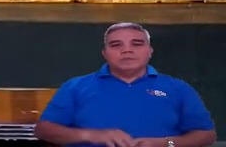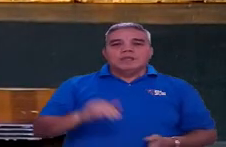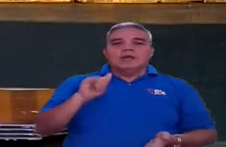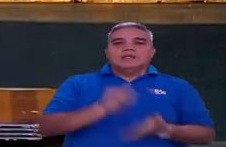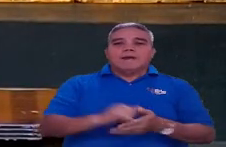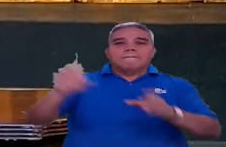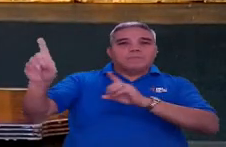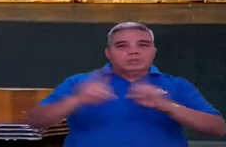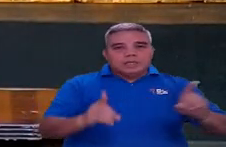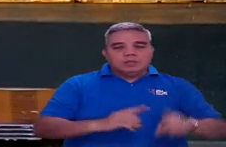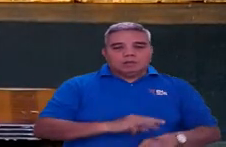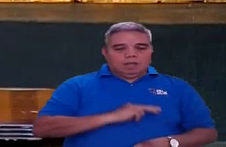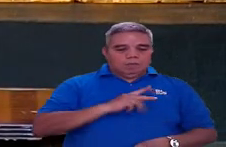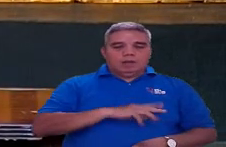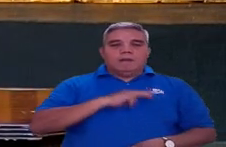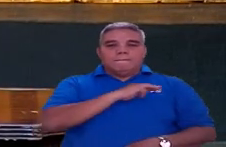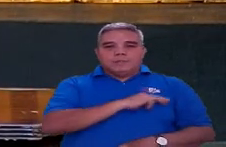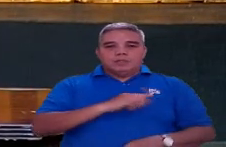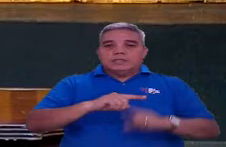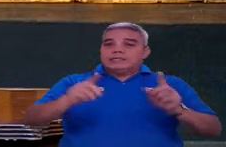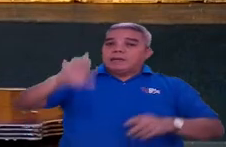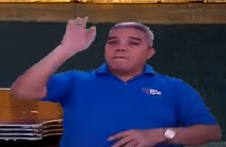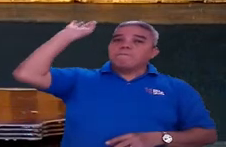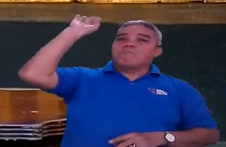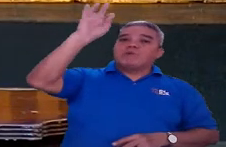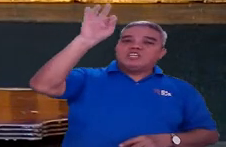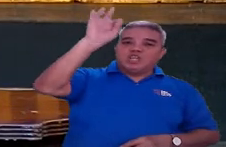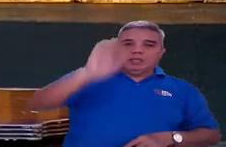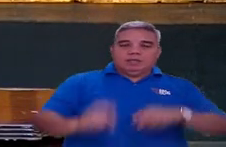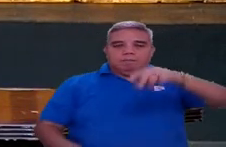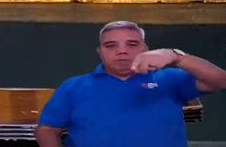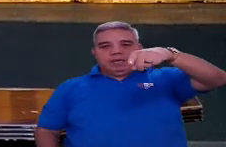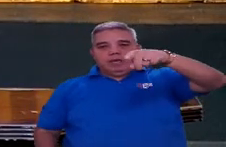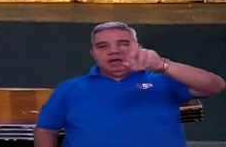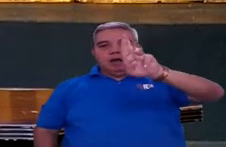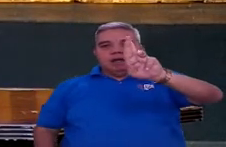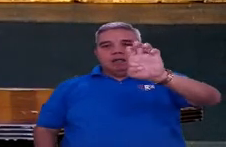The potential of our mission ministry is in preaching.